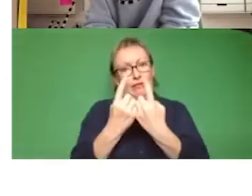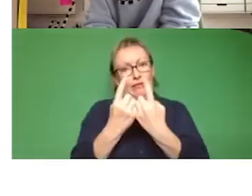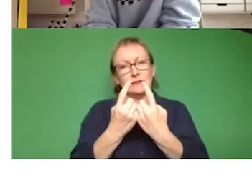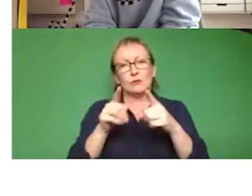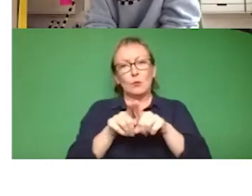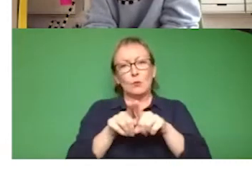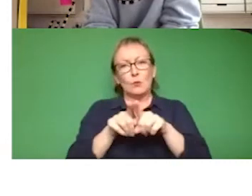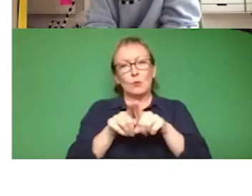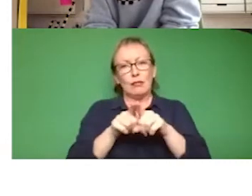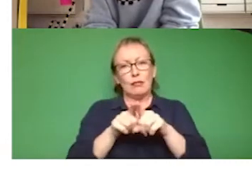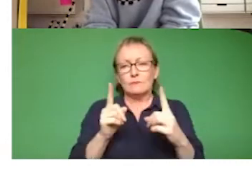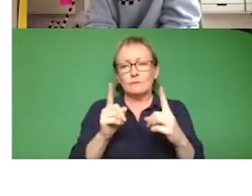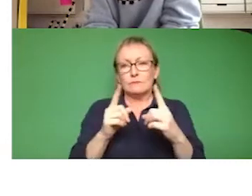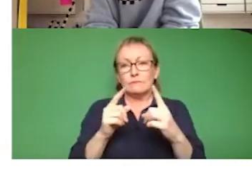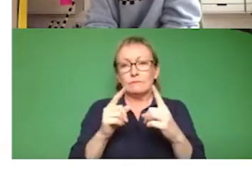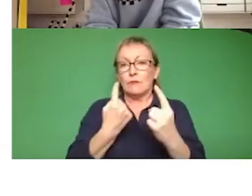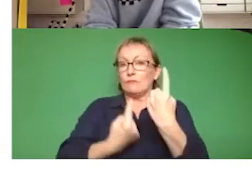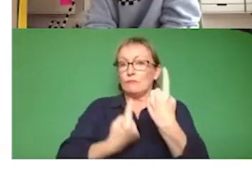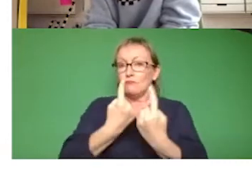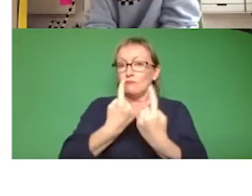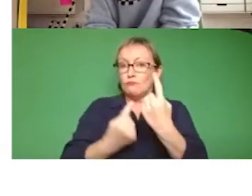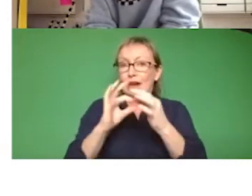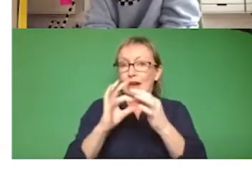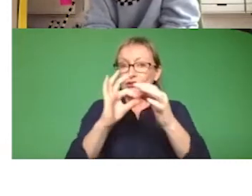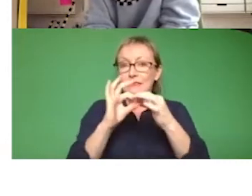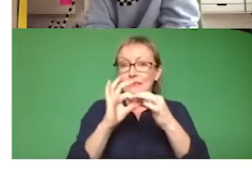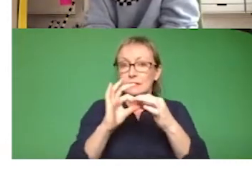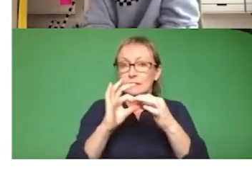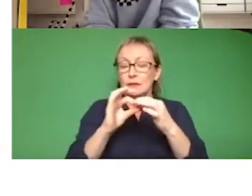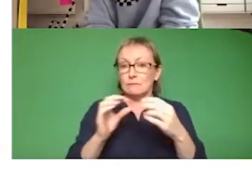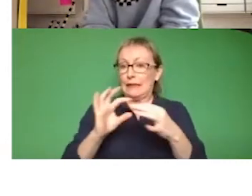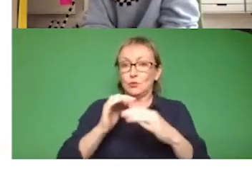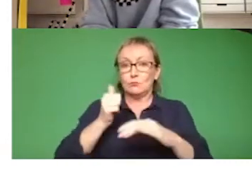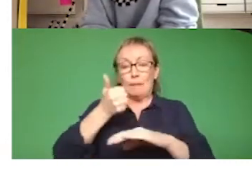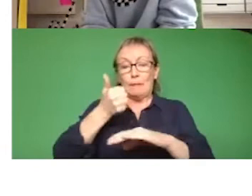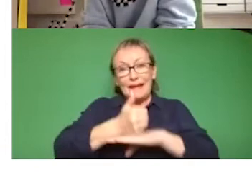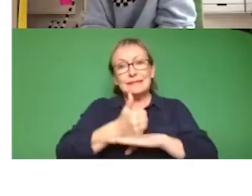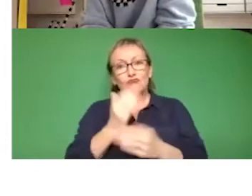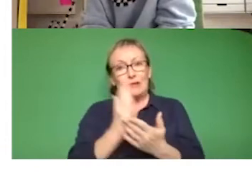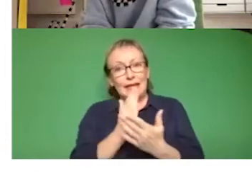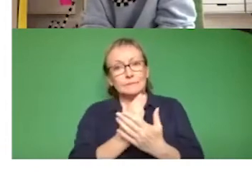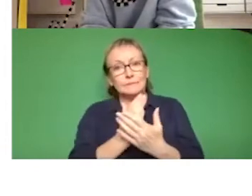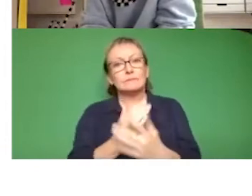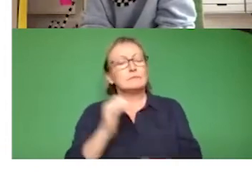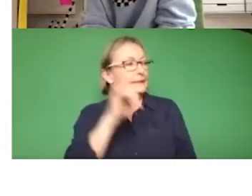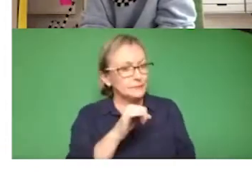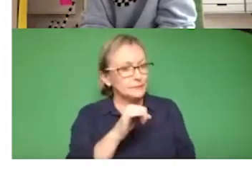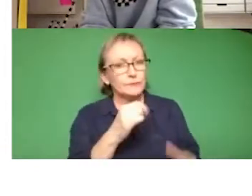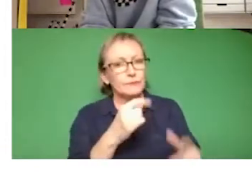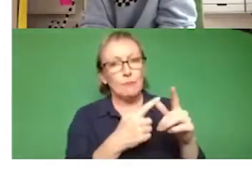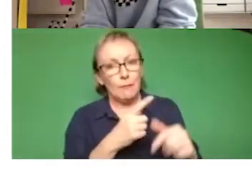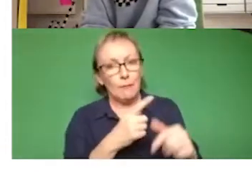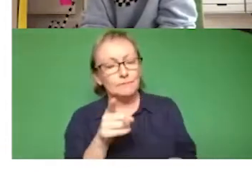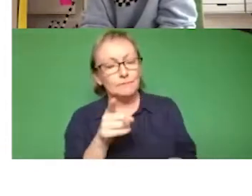Having those personal relationships at the heart of what you do. I think that's more so, made it even more important for